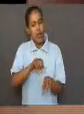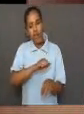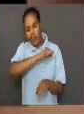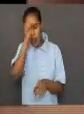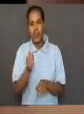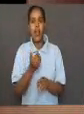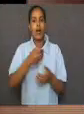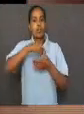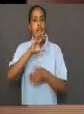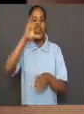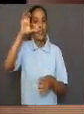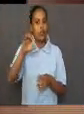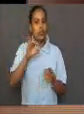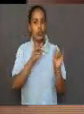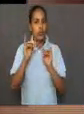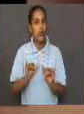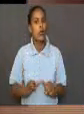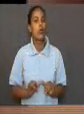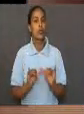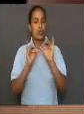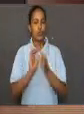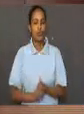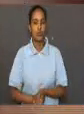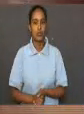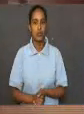outside force in order to continue.